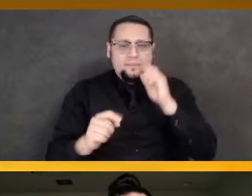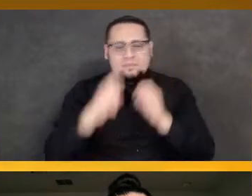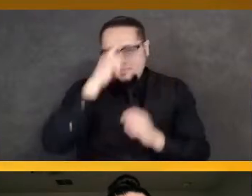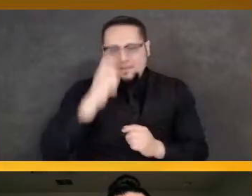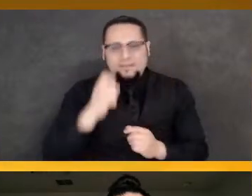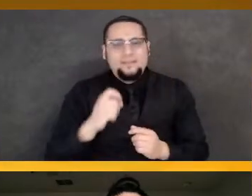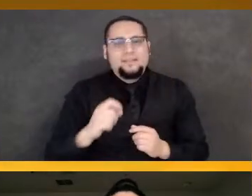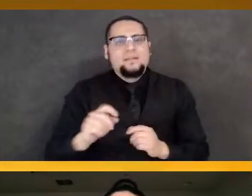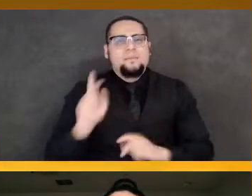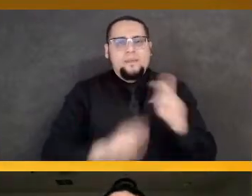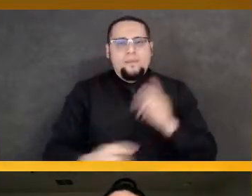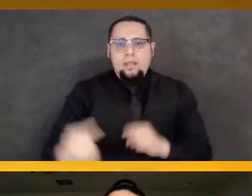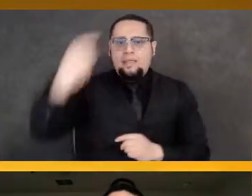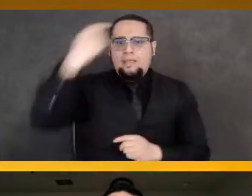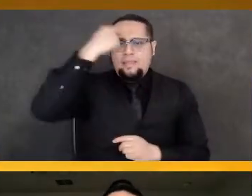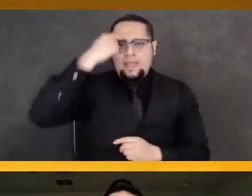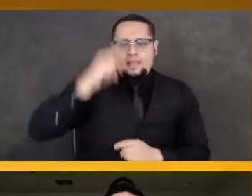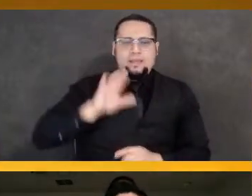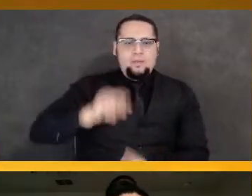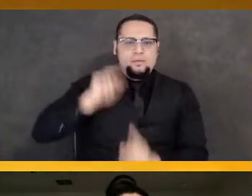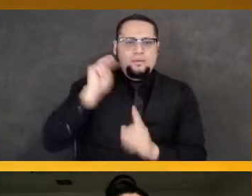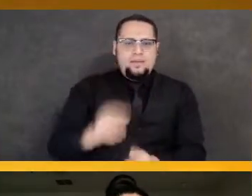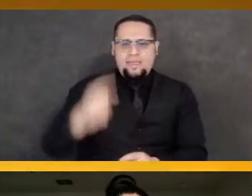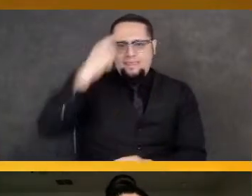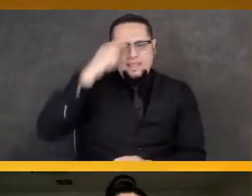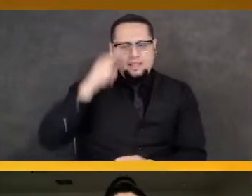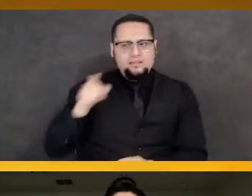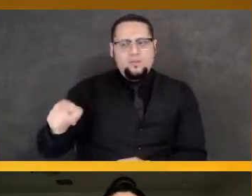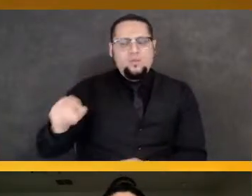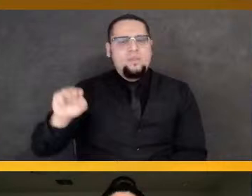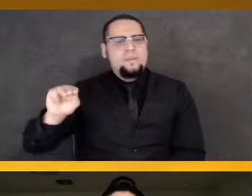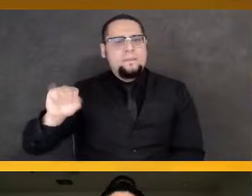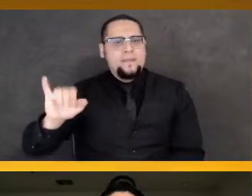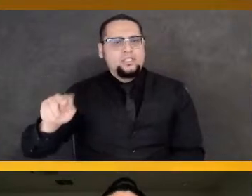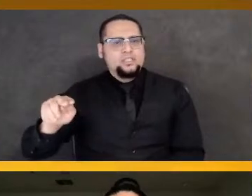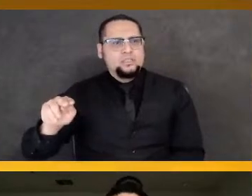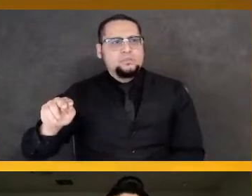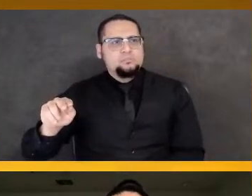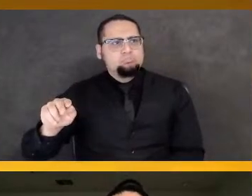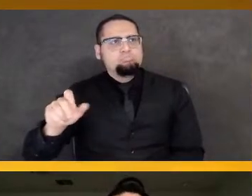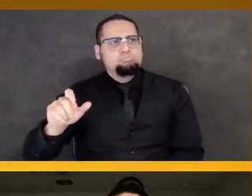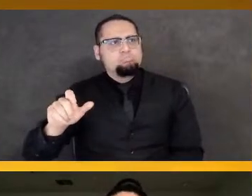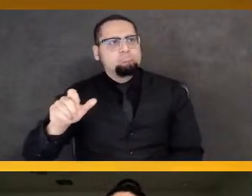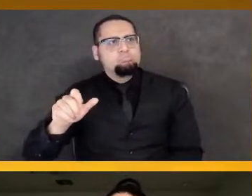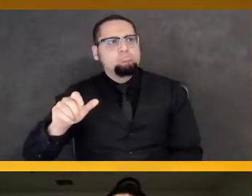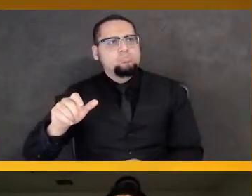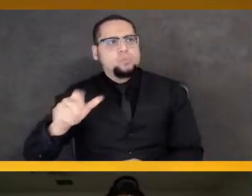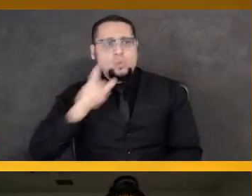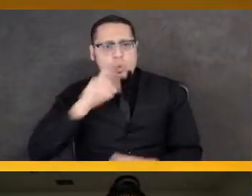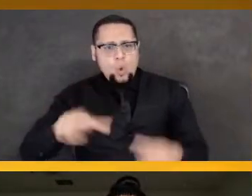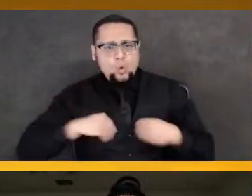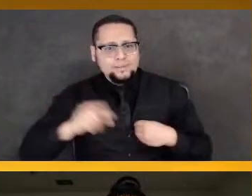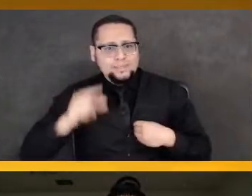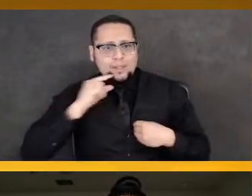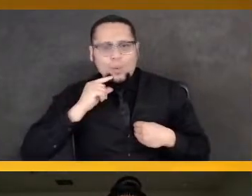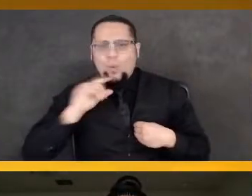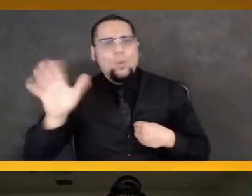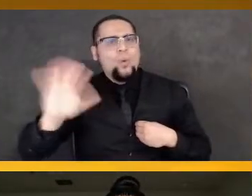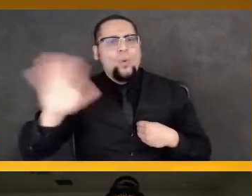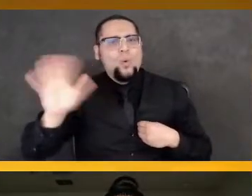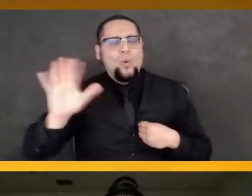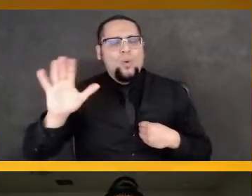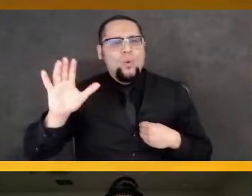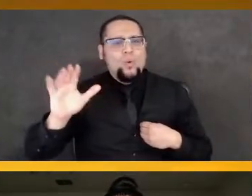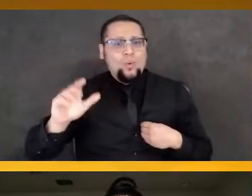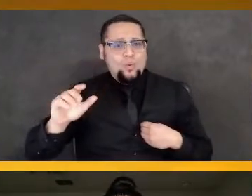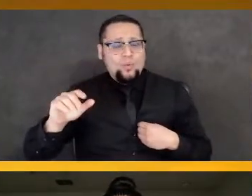local to the international, that those missions belong to the Coahuiltecans. Of course, the Franciscans were there to guide, but